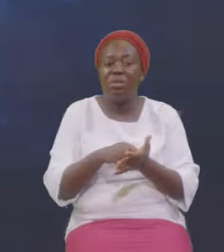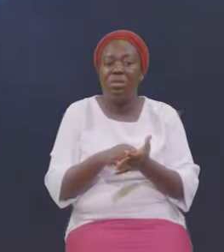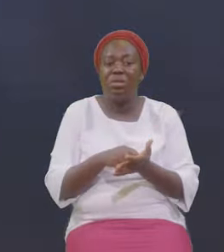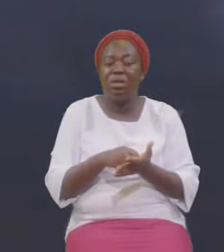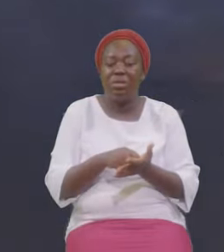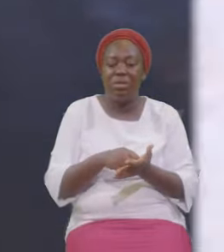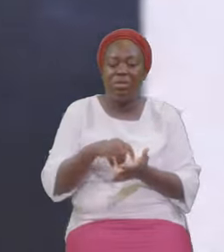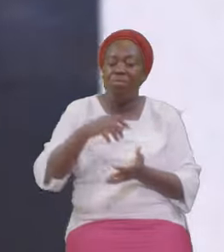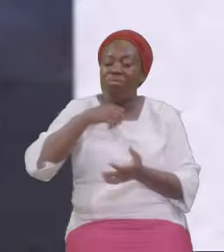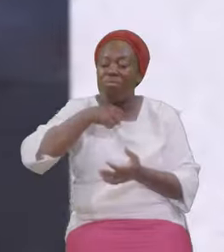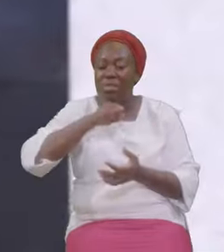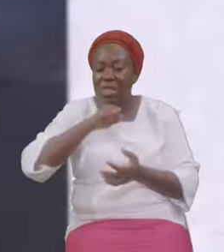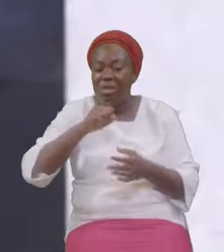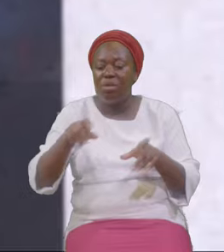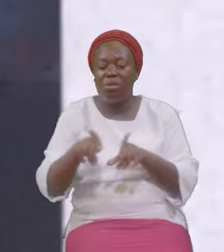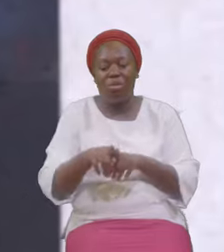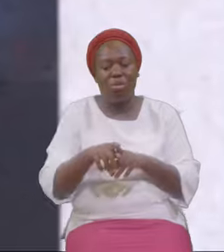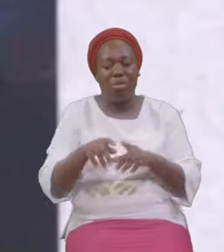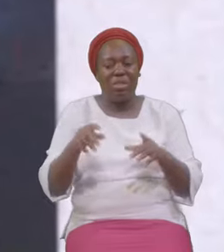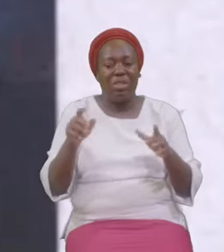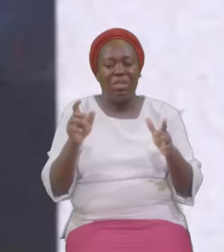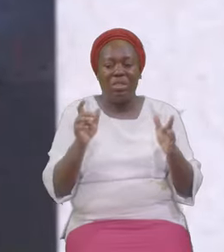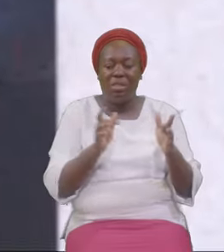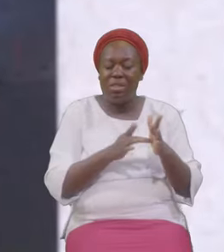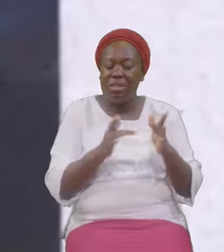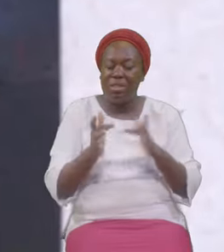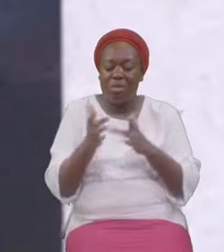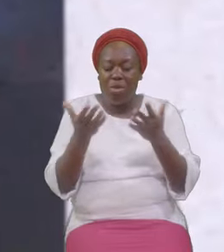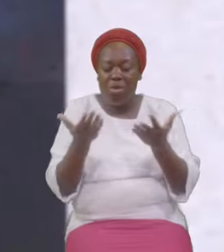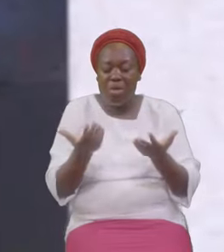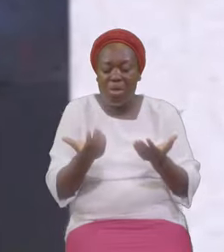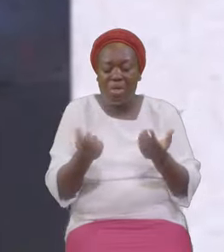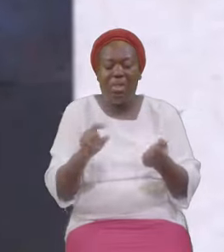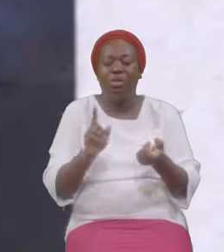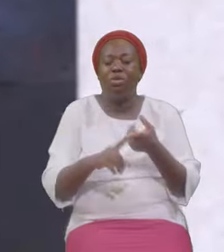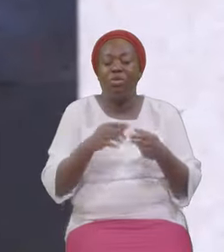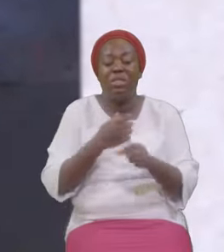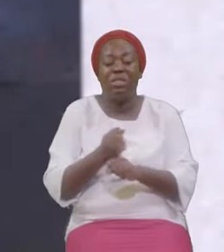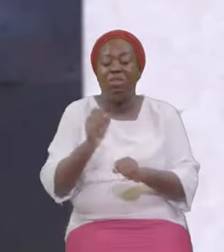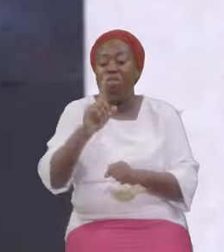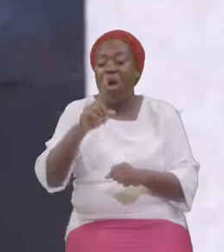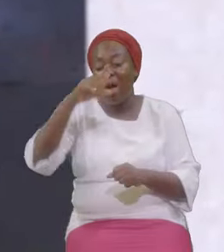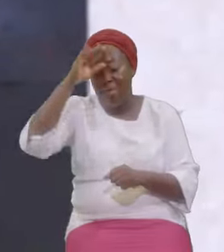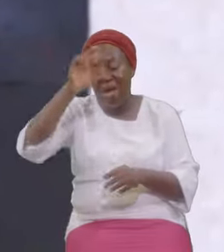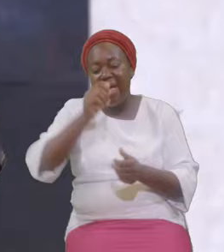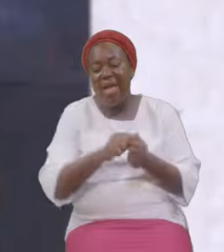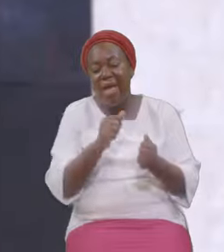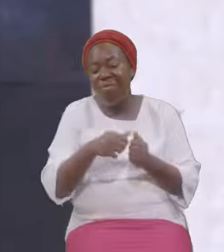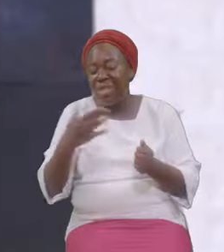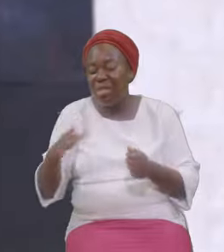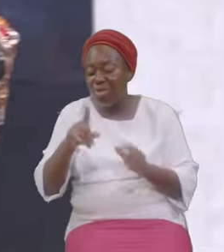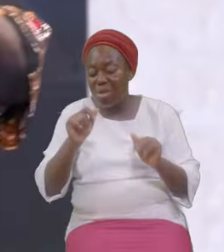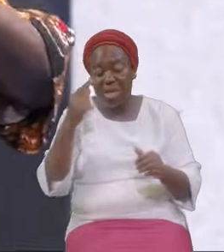to save one man. Everything you can think about on earth,